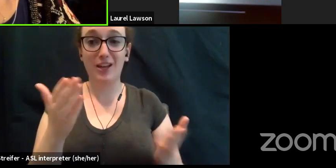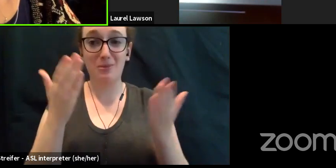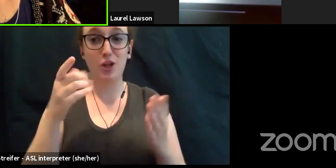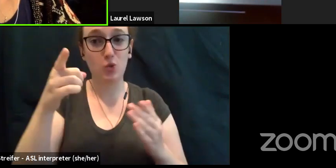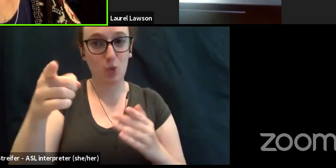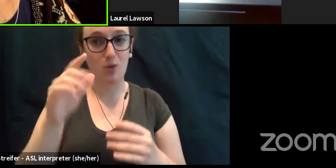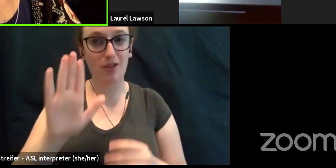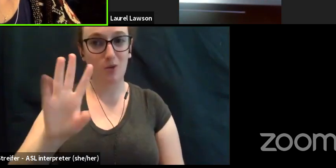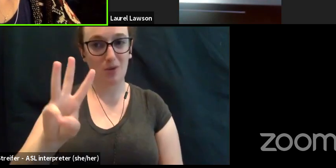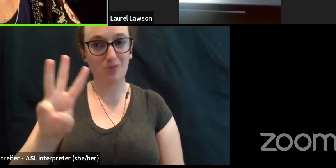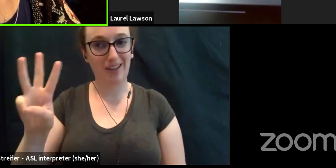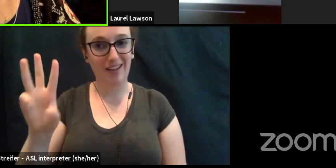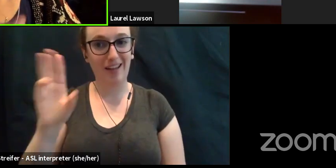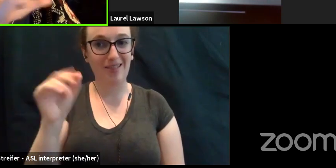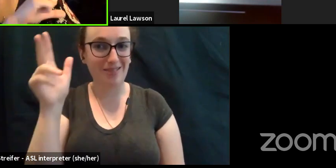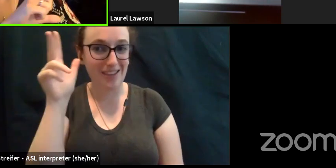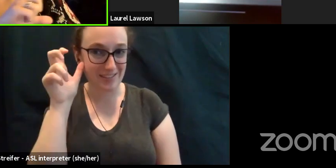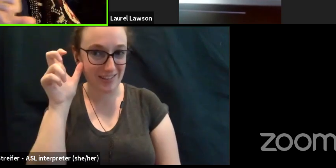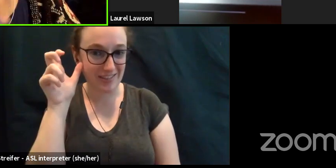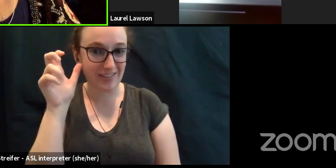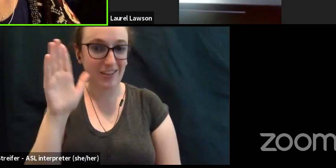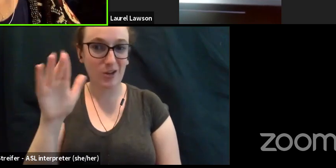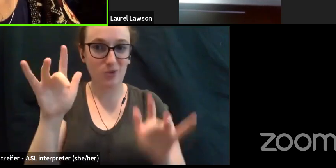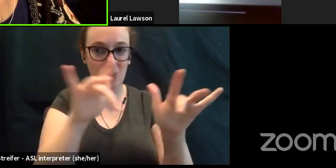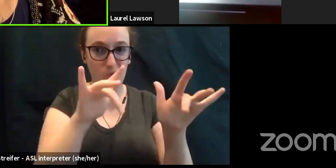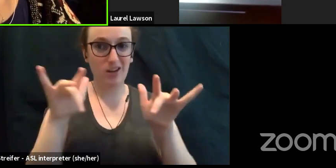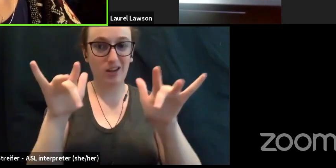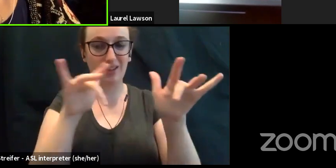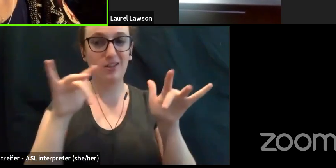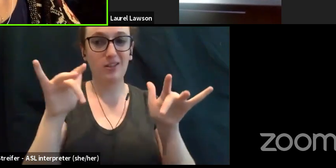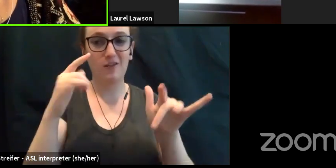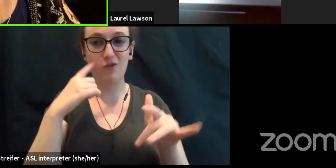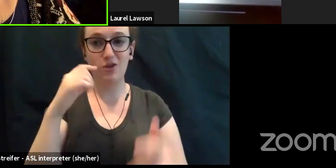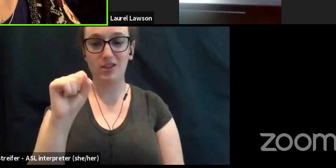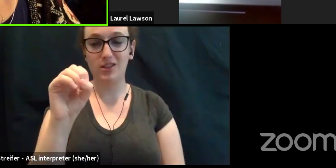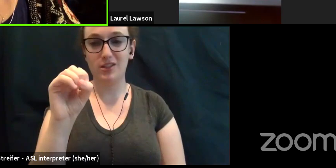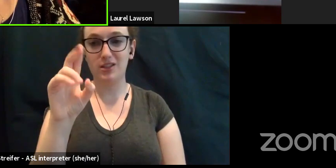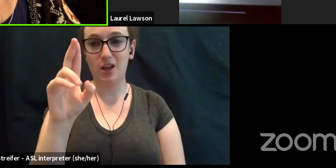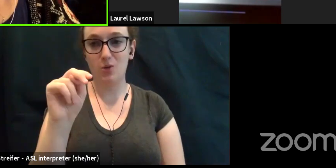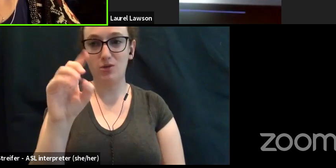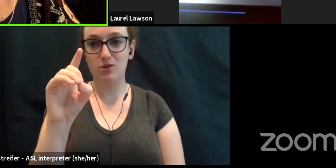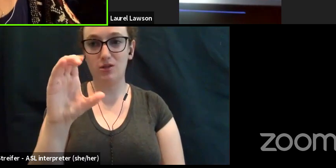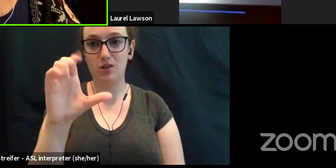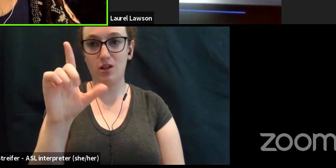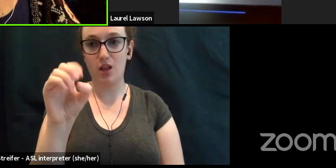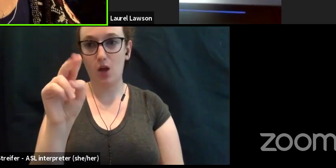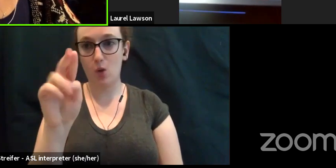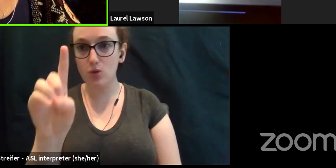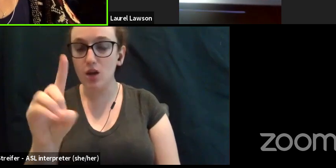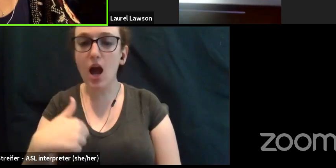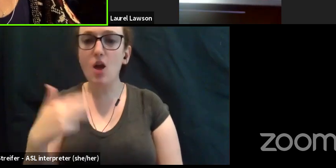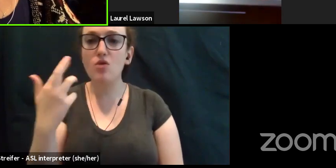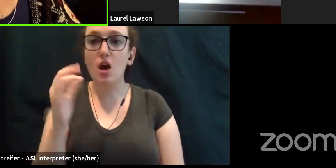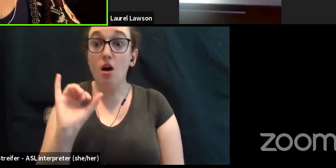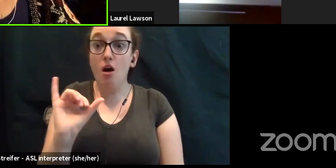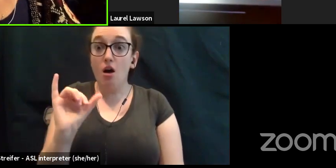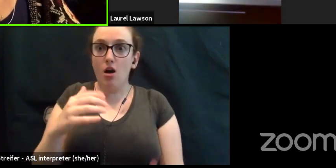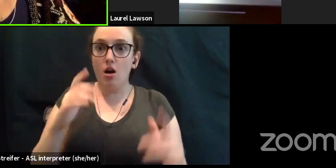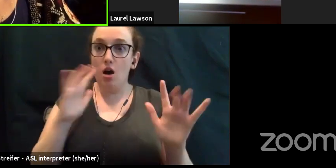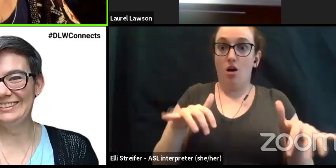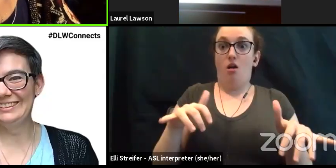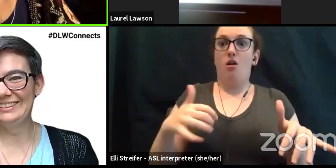out the recording that's on SoundCloud on there, because it gave me those moments of like, I, you know, my mind